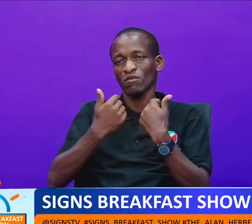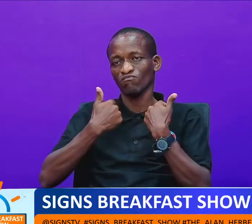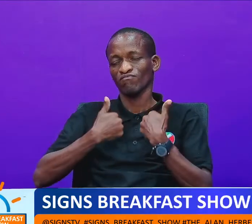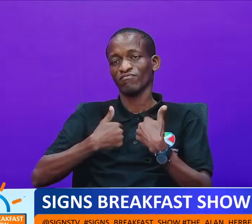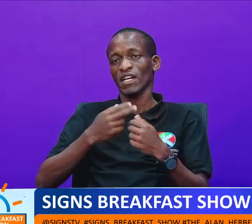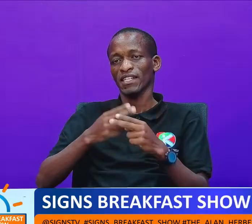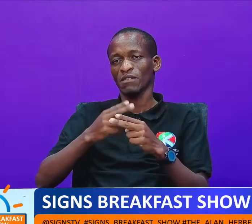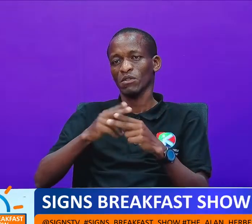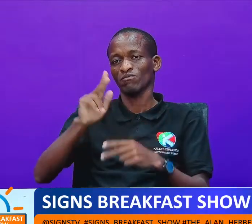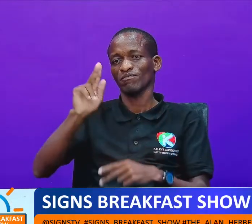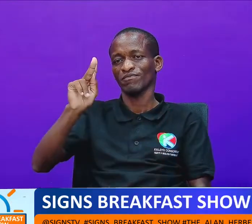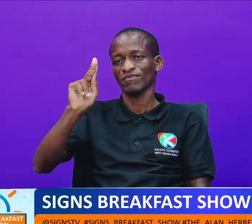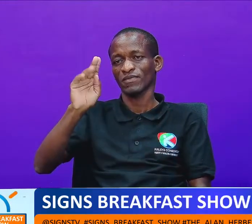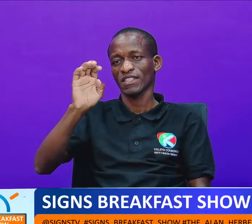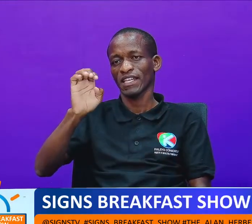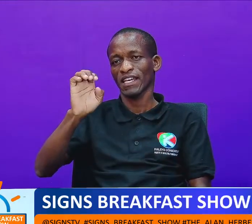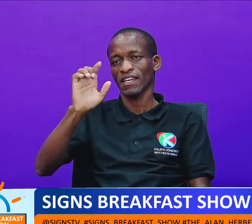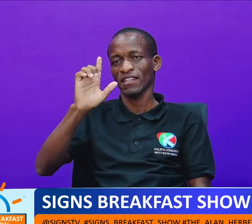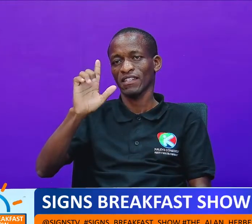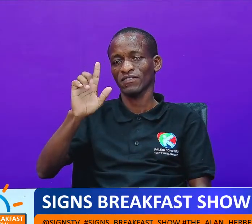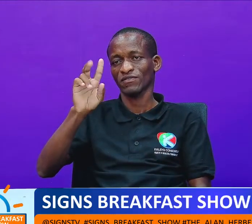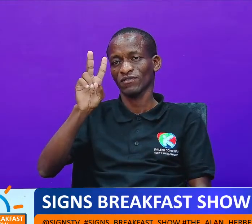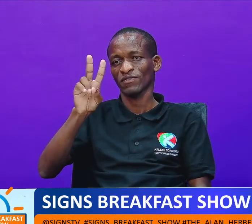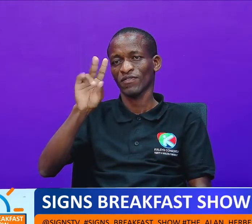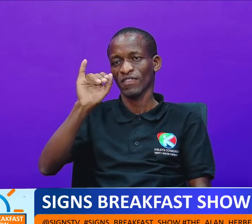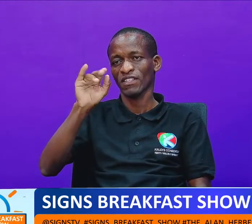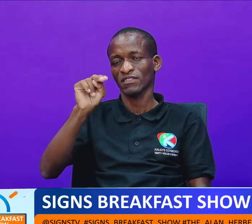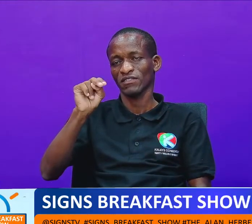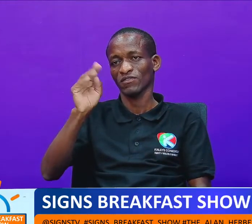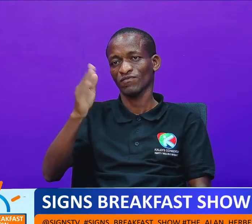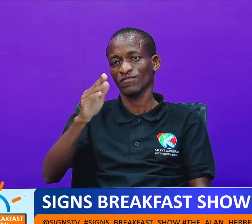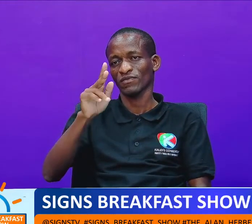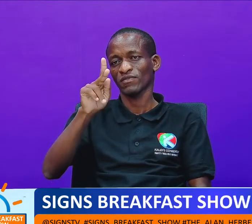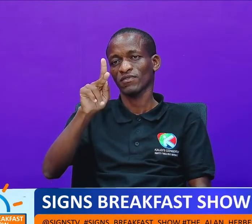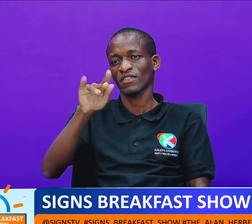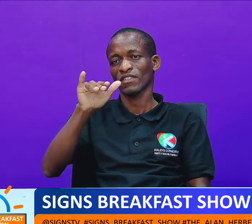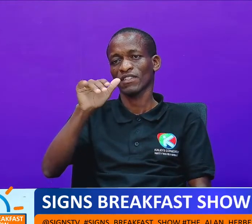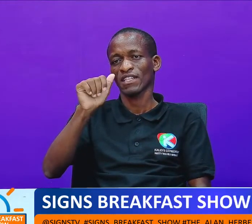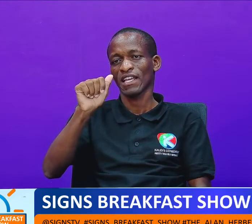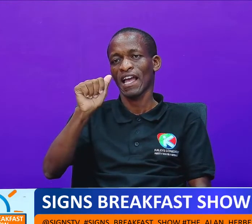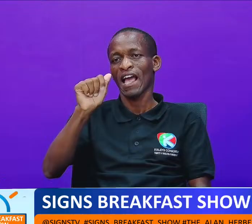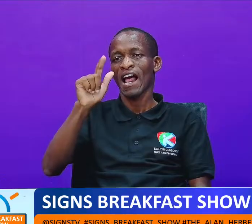Thank you so much and good morning. My name is Calvin